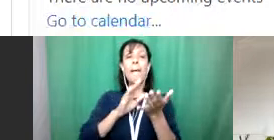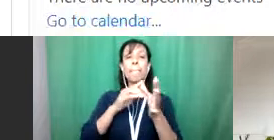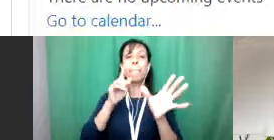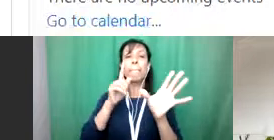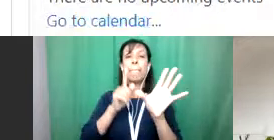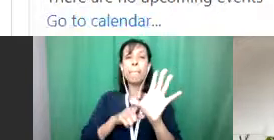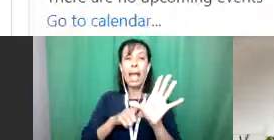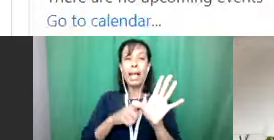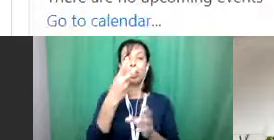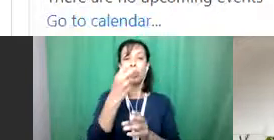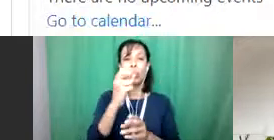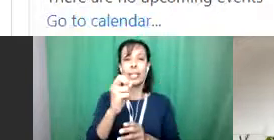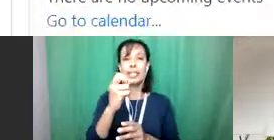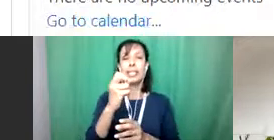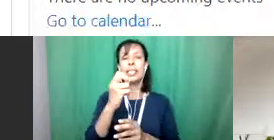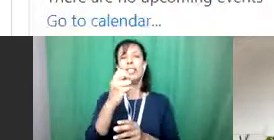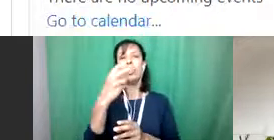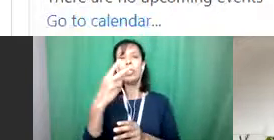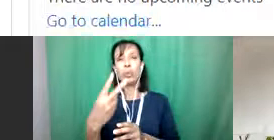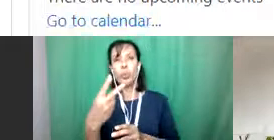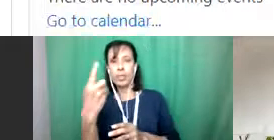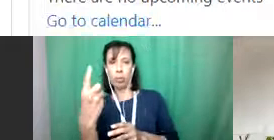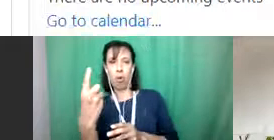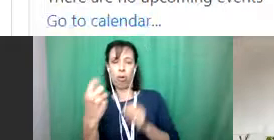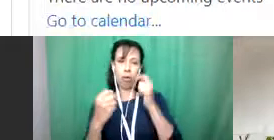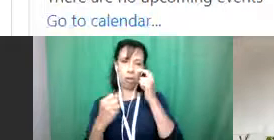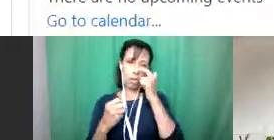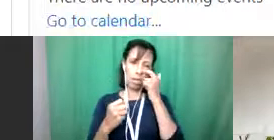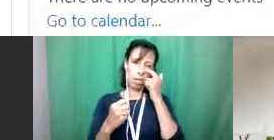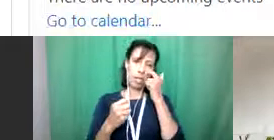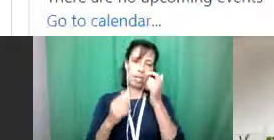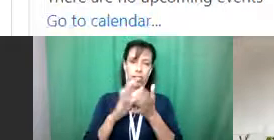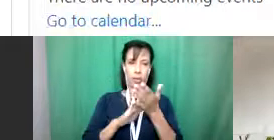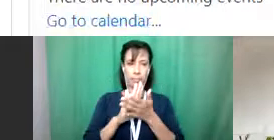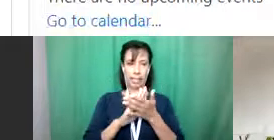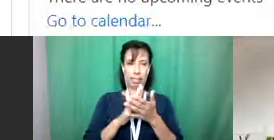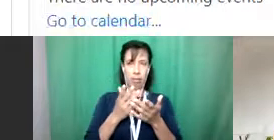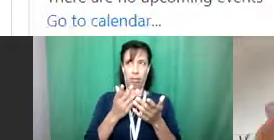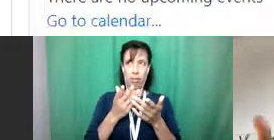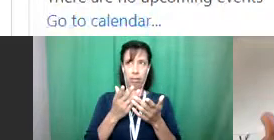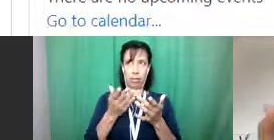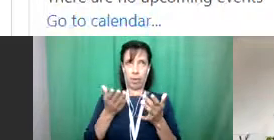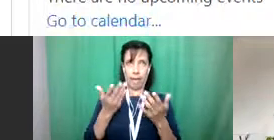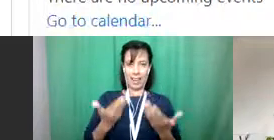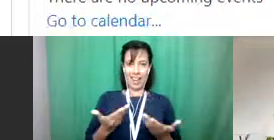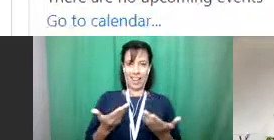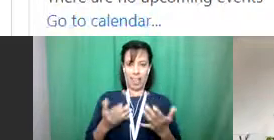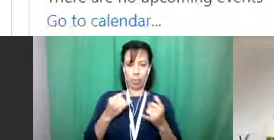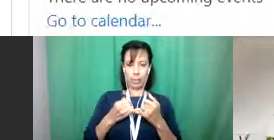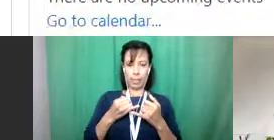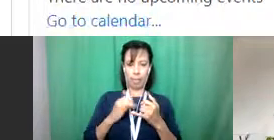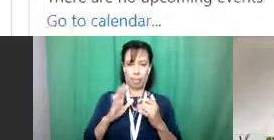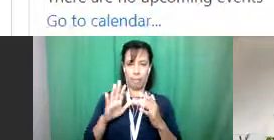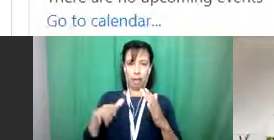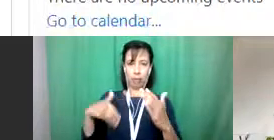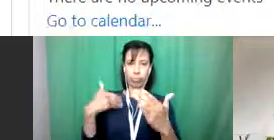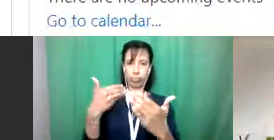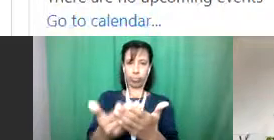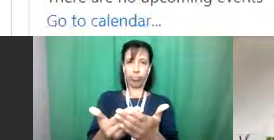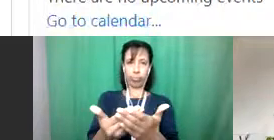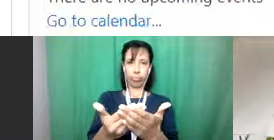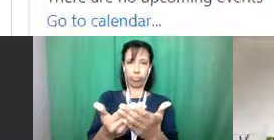September 2020. So you've basically got October, November, December, January, February, March, April, May. You've got